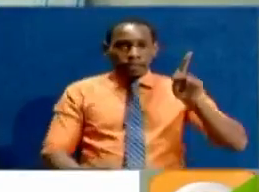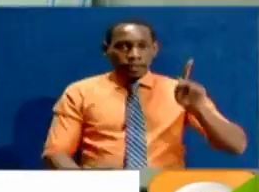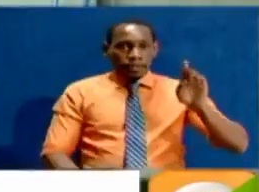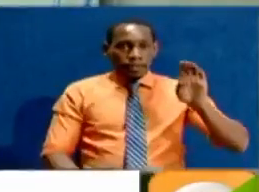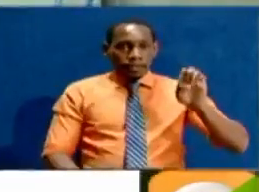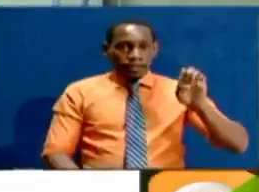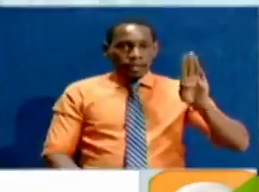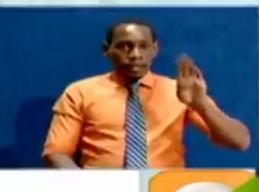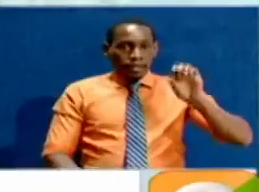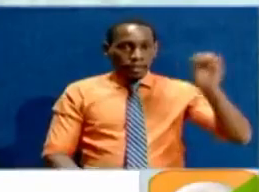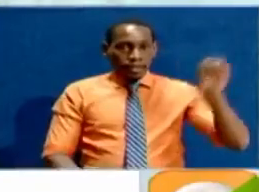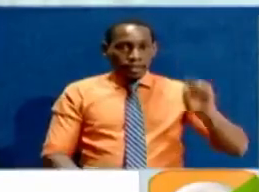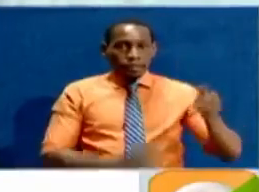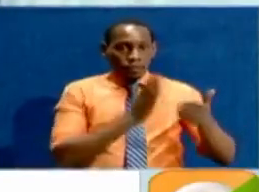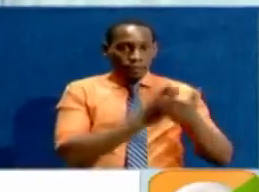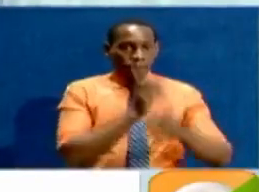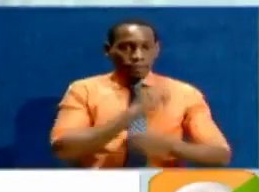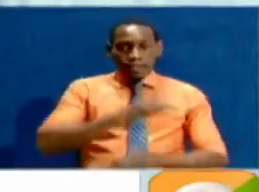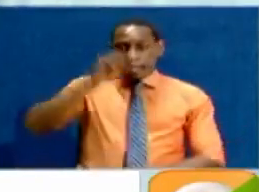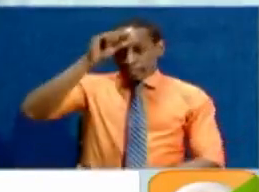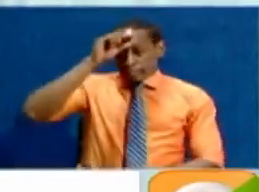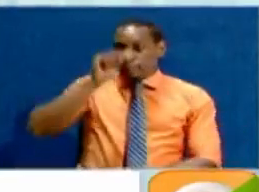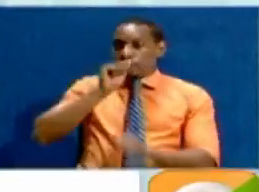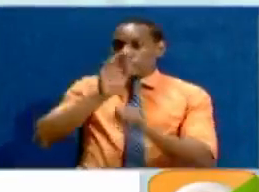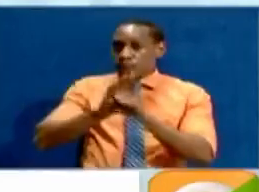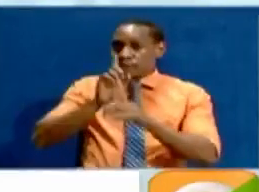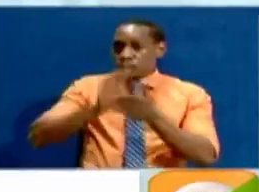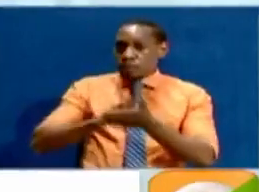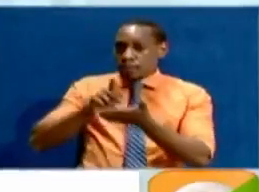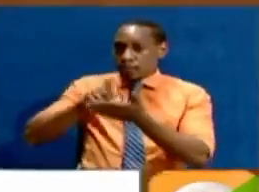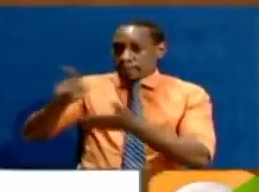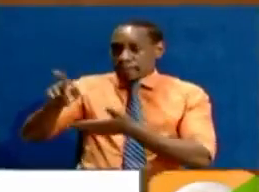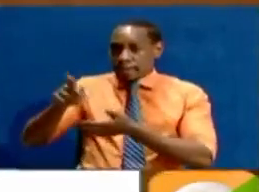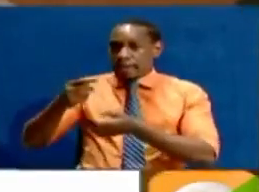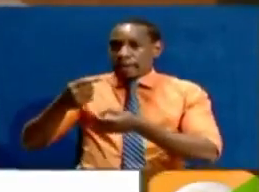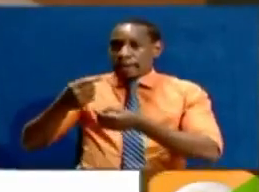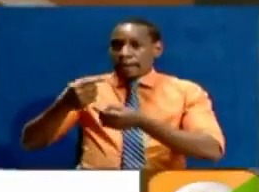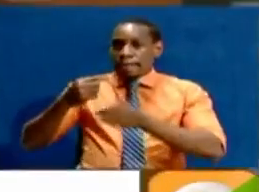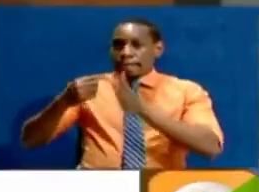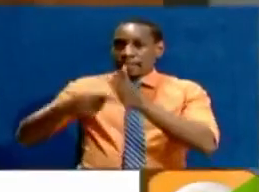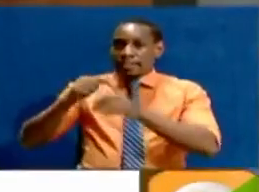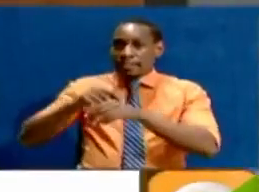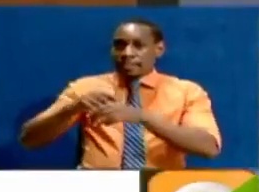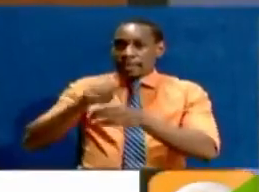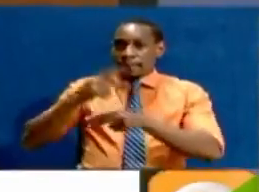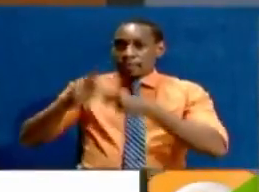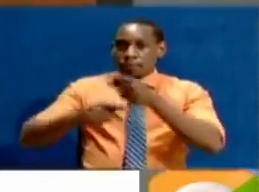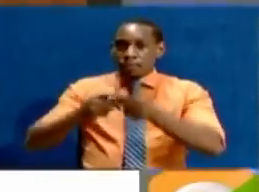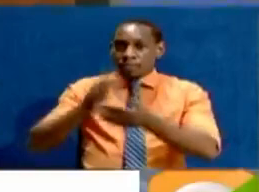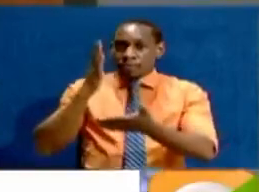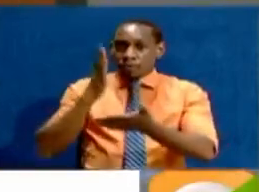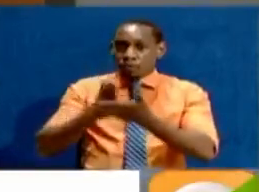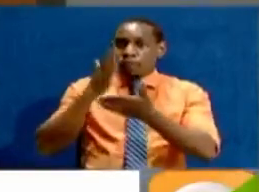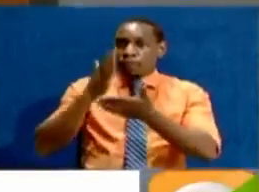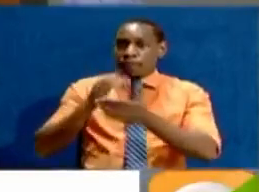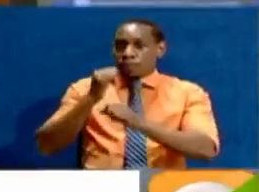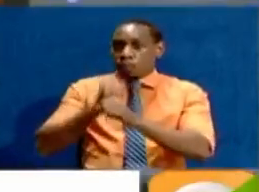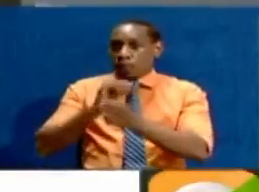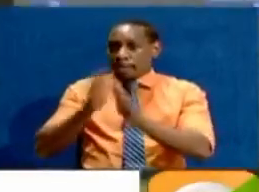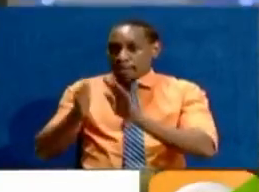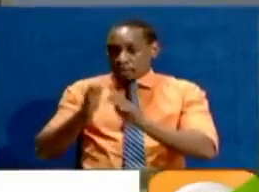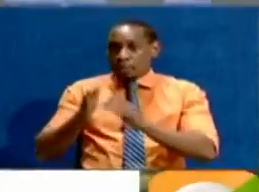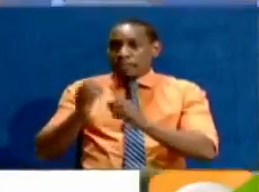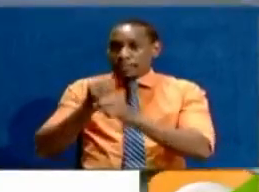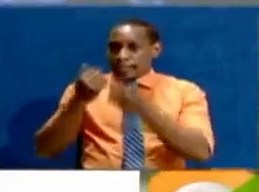to ascertain that. The government made a promise to procure the machines once the process to verify their suitability